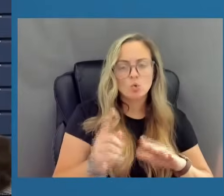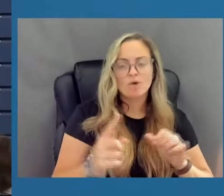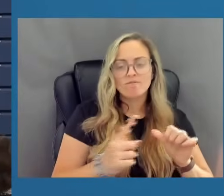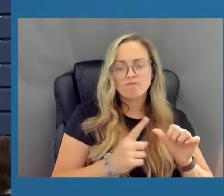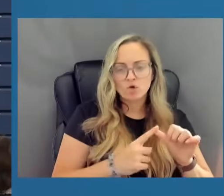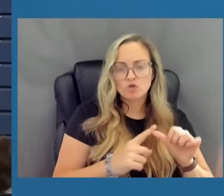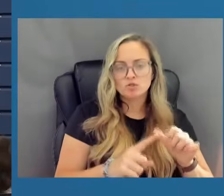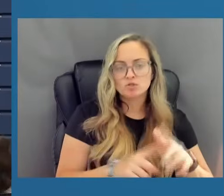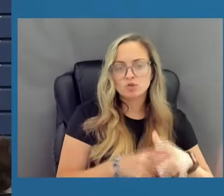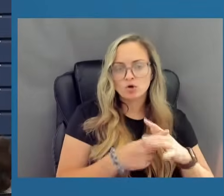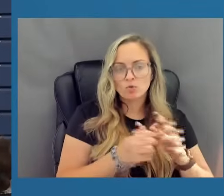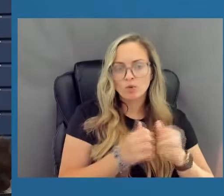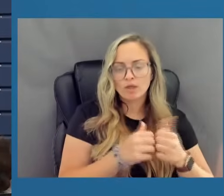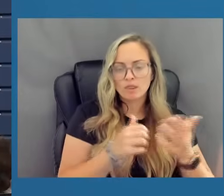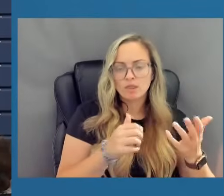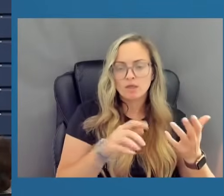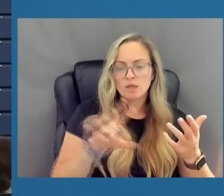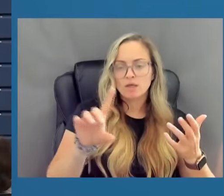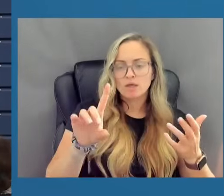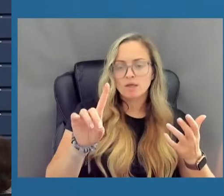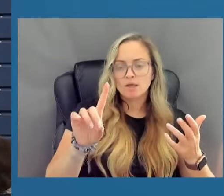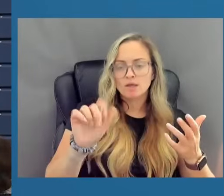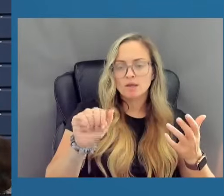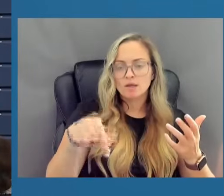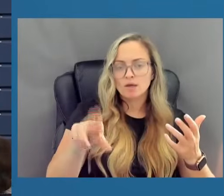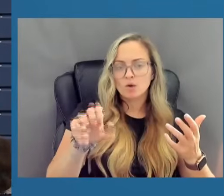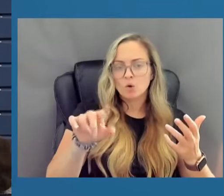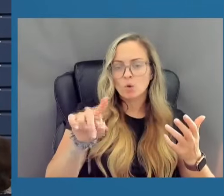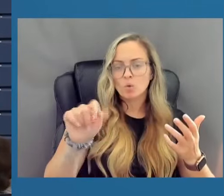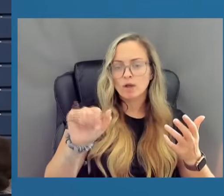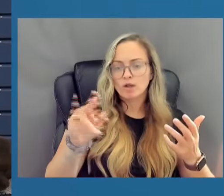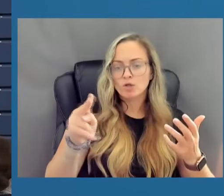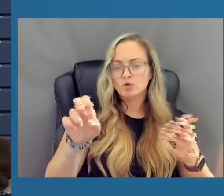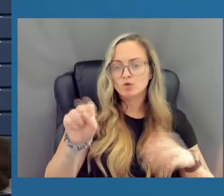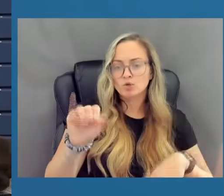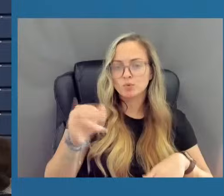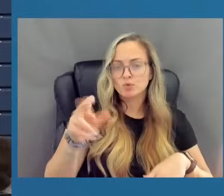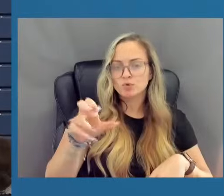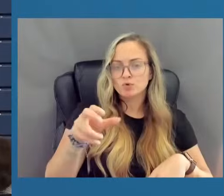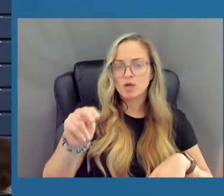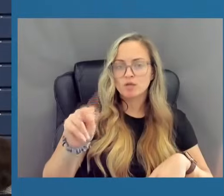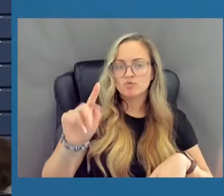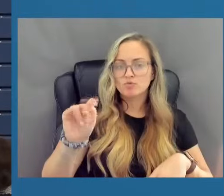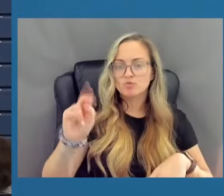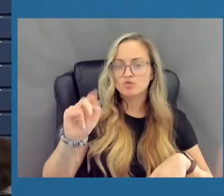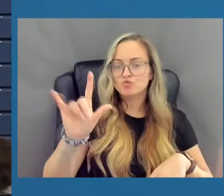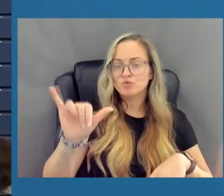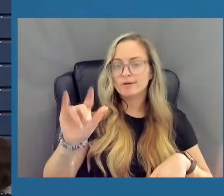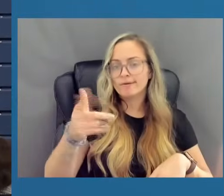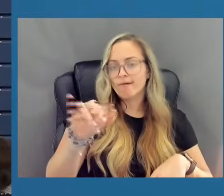with Darkeda Jones-Johnson, our CEO of the Trinity Alliance.